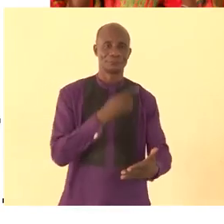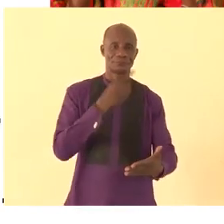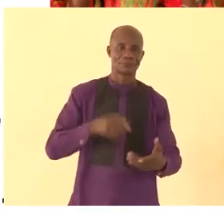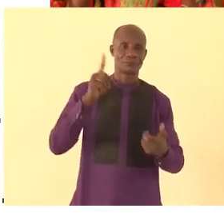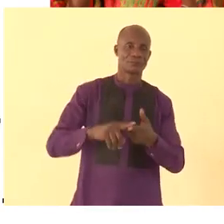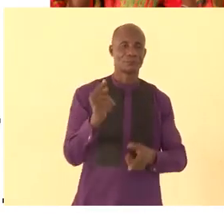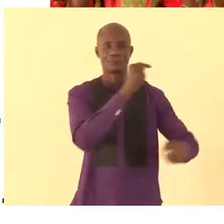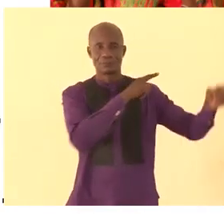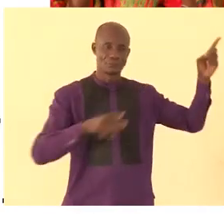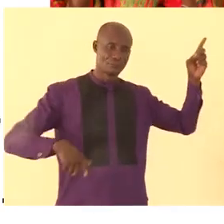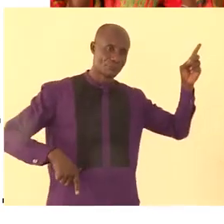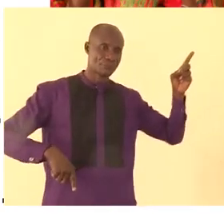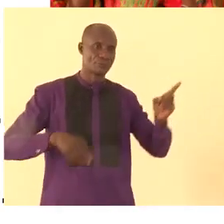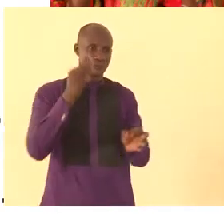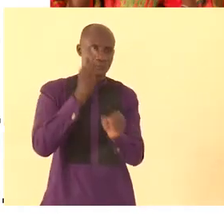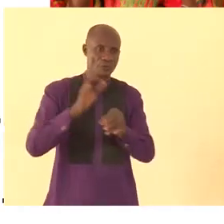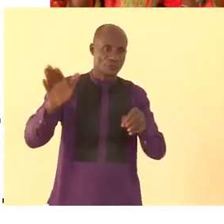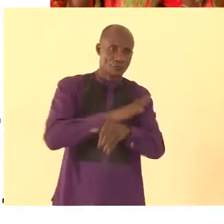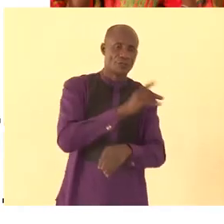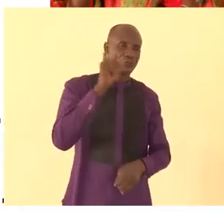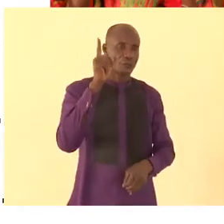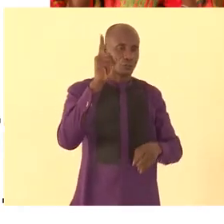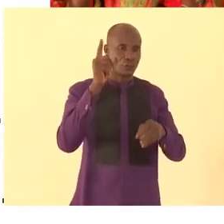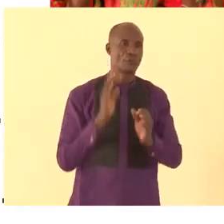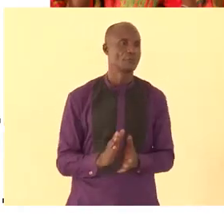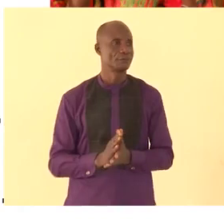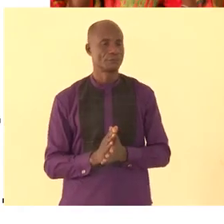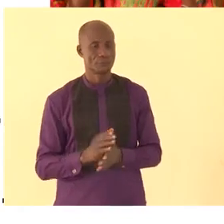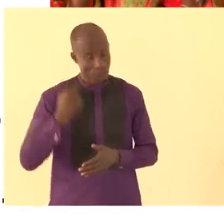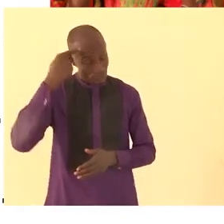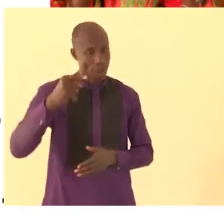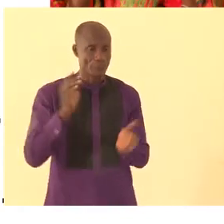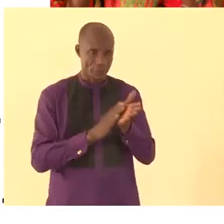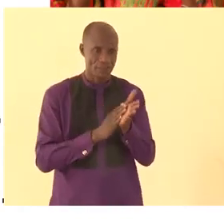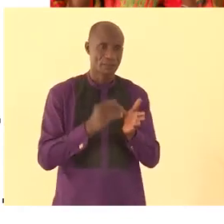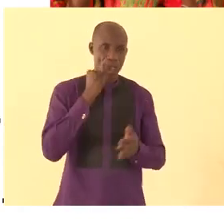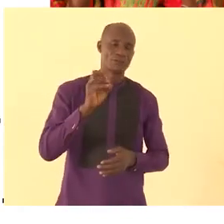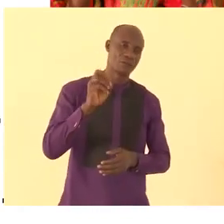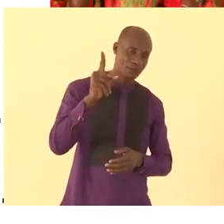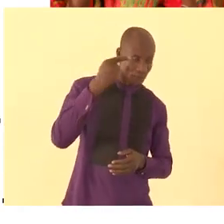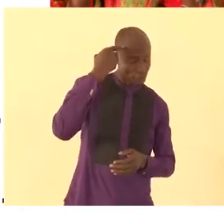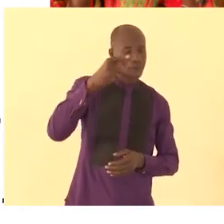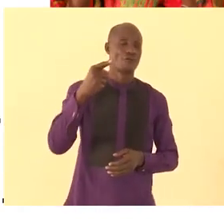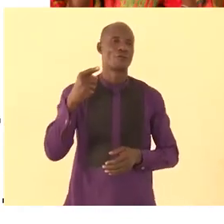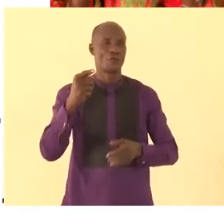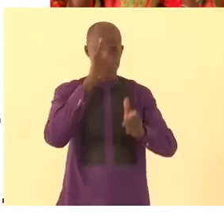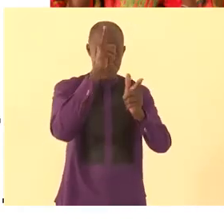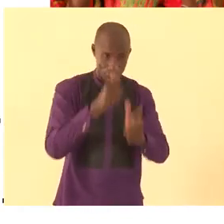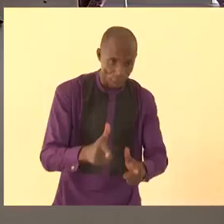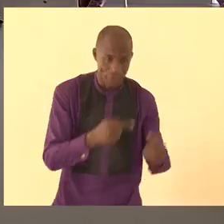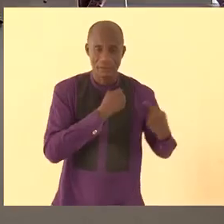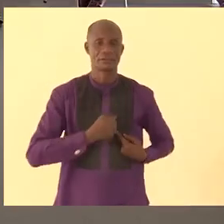the Lord, faithful ones, for praise is fitting for loyal